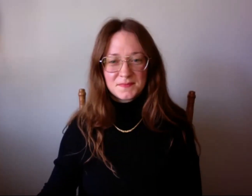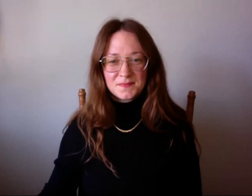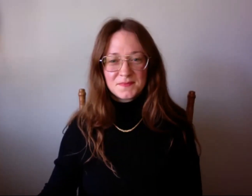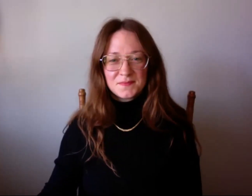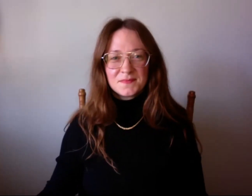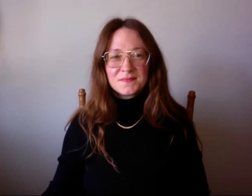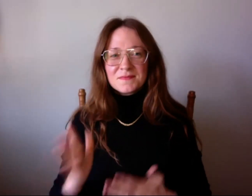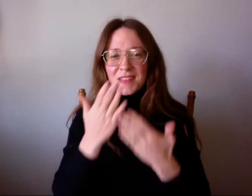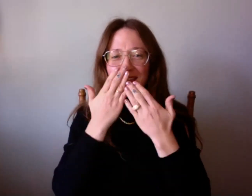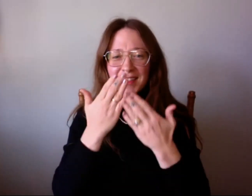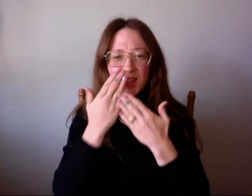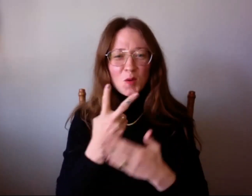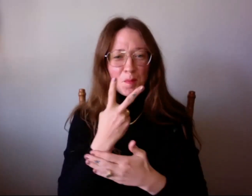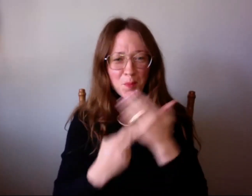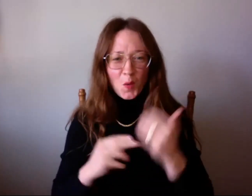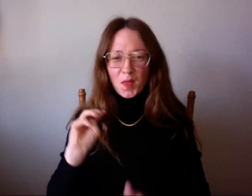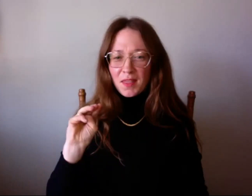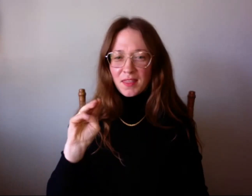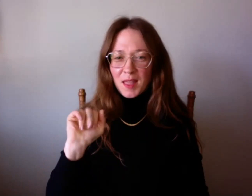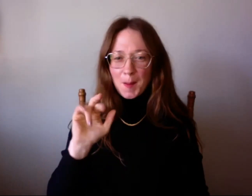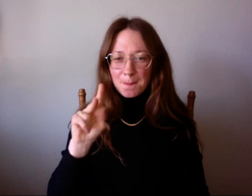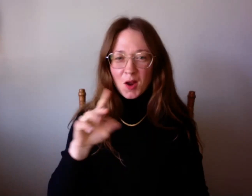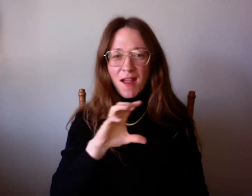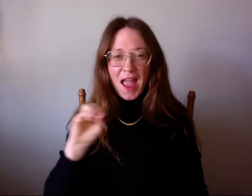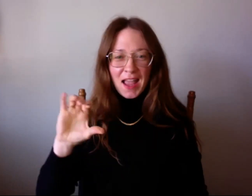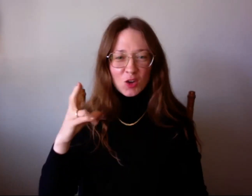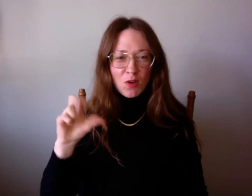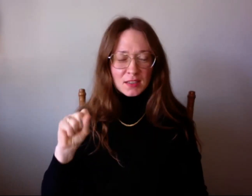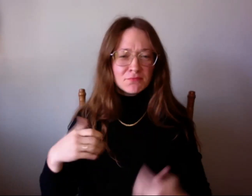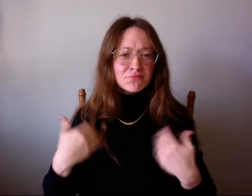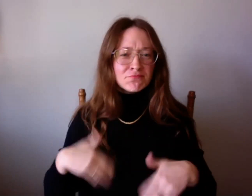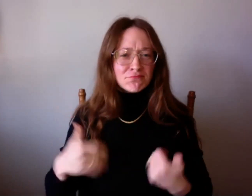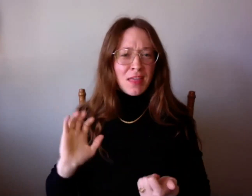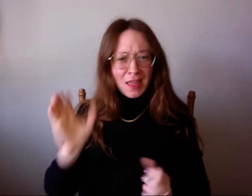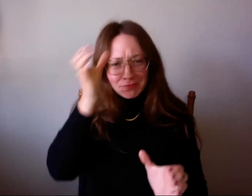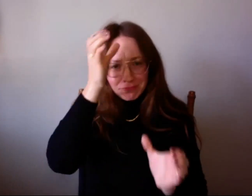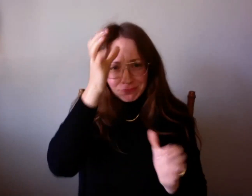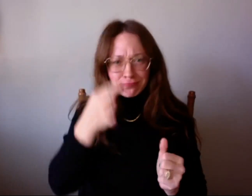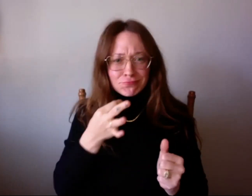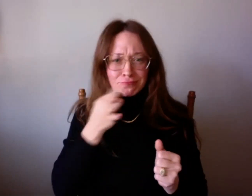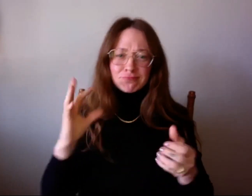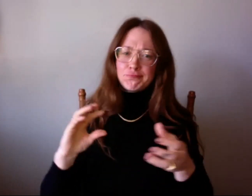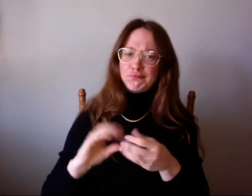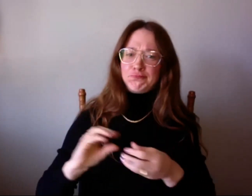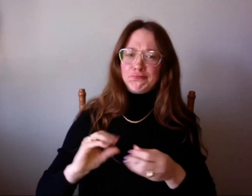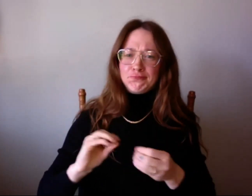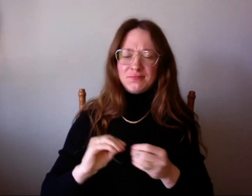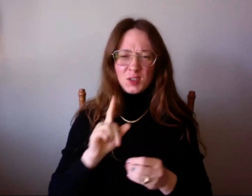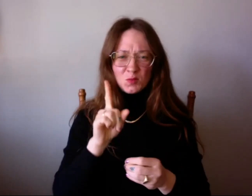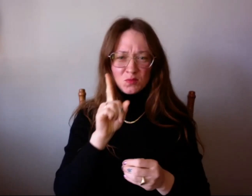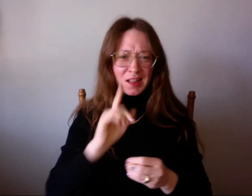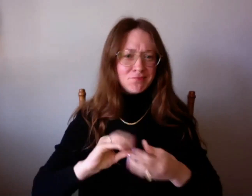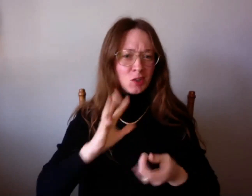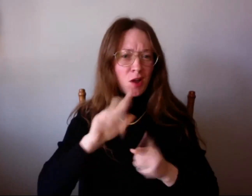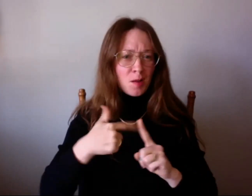Thank you to both Mark and Chris for providing their knowledge, expertise, and sharing such valuable information and